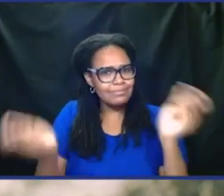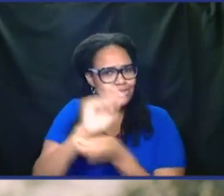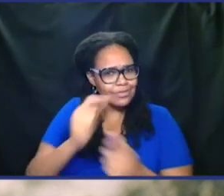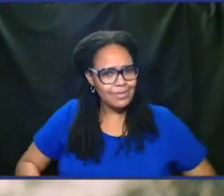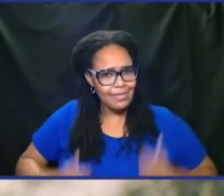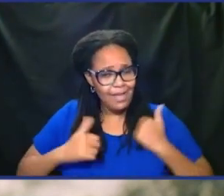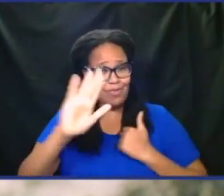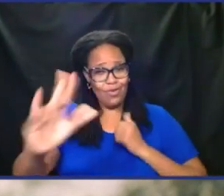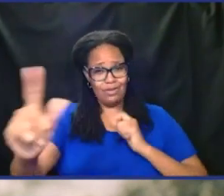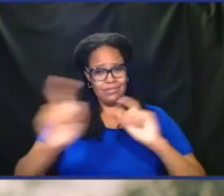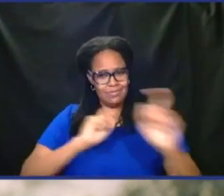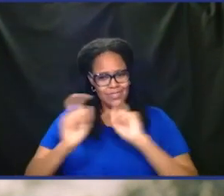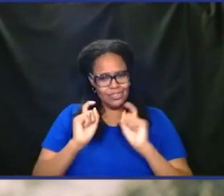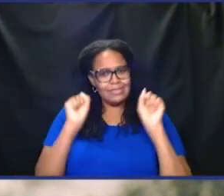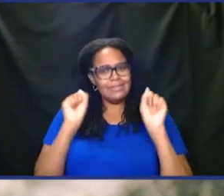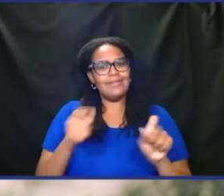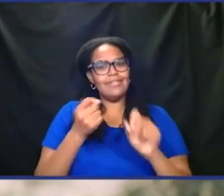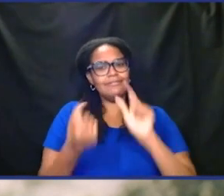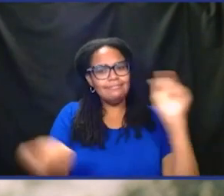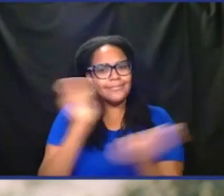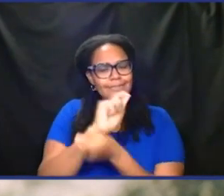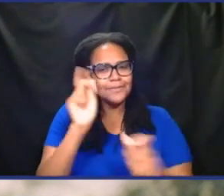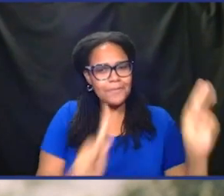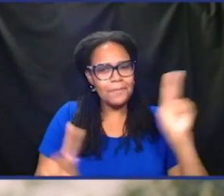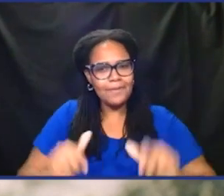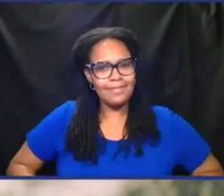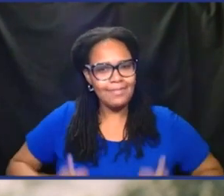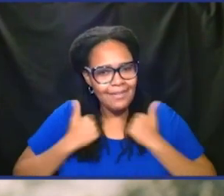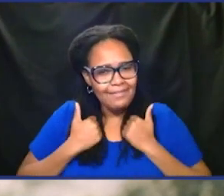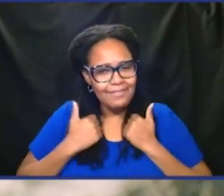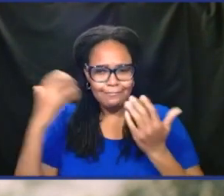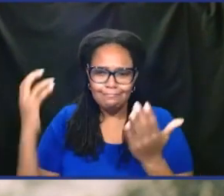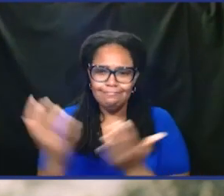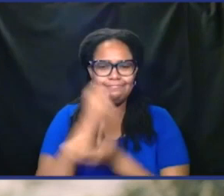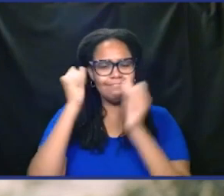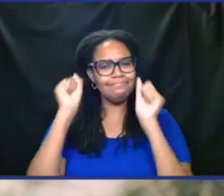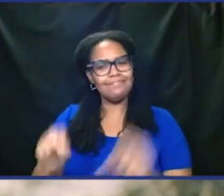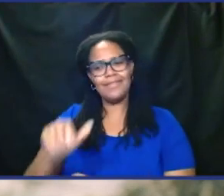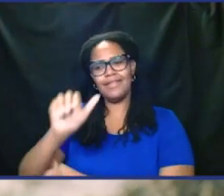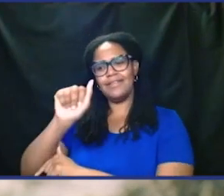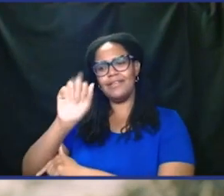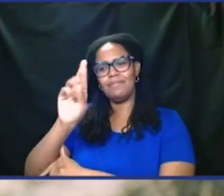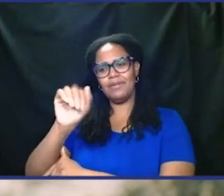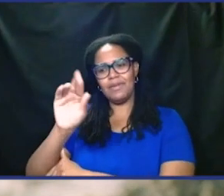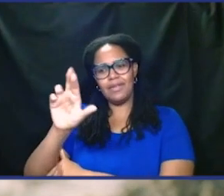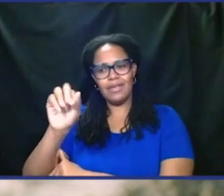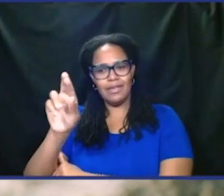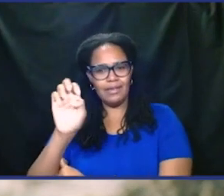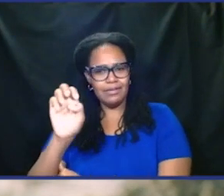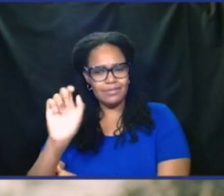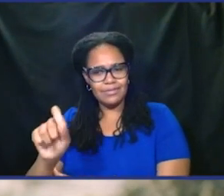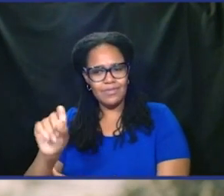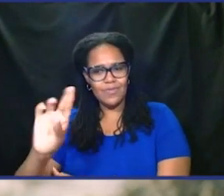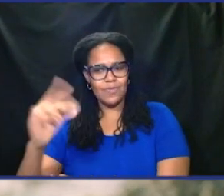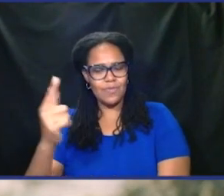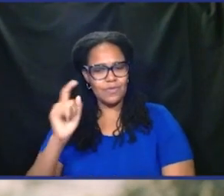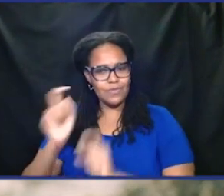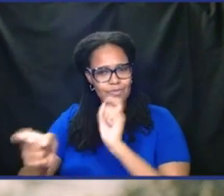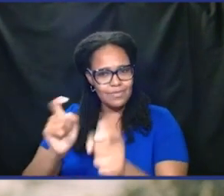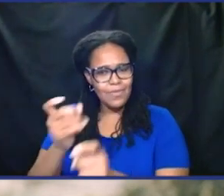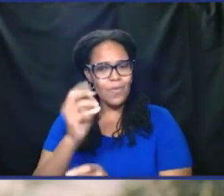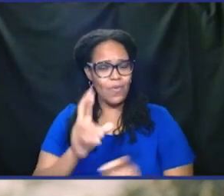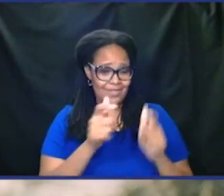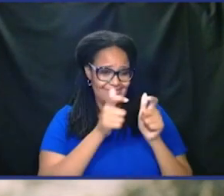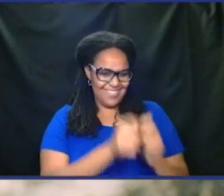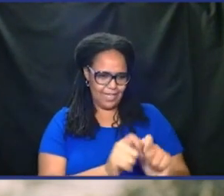that. It changes lives. Take this opportunity to visit americares.org and make a donation or follow the